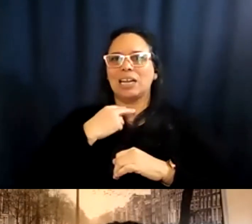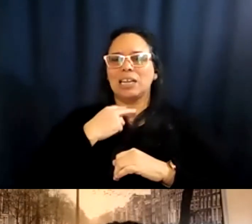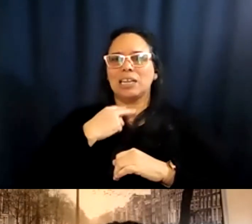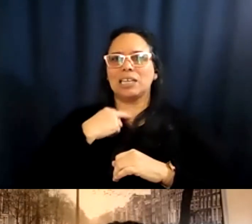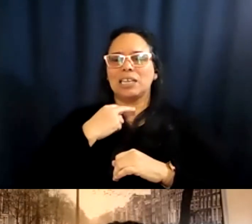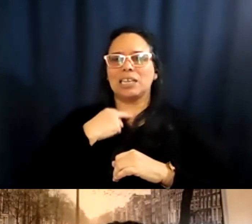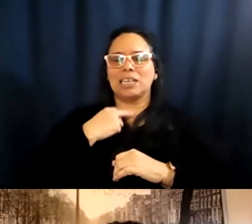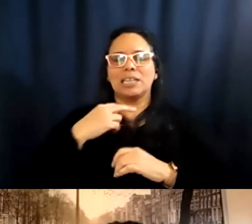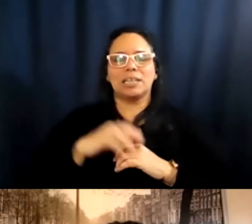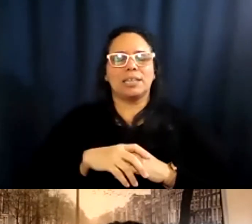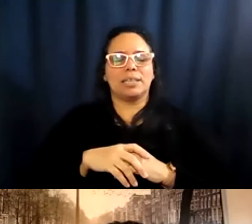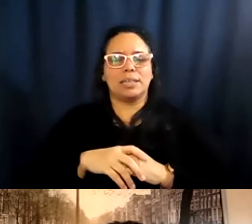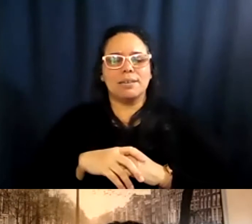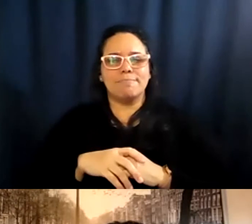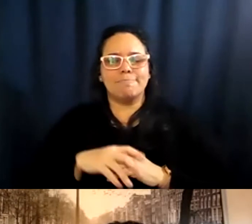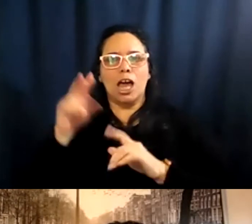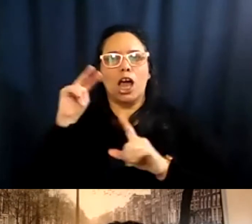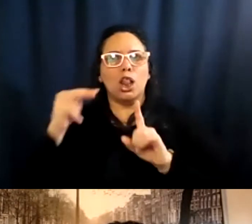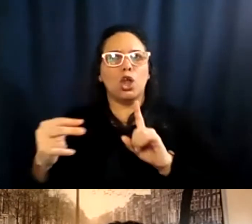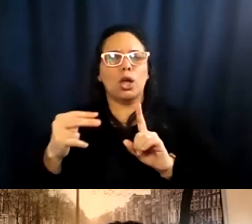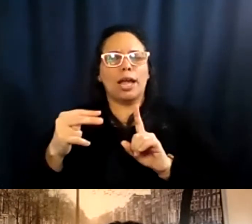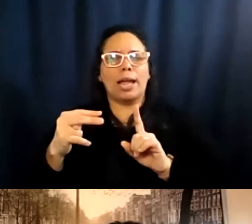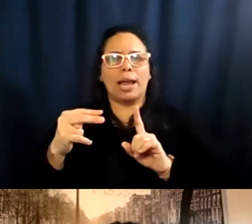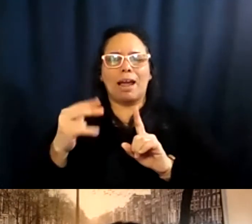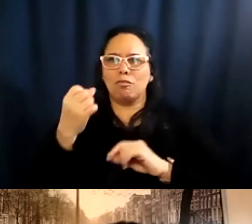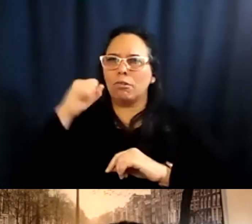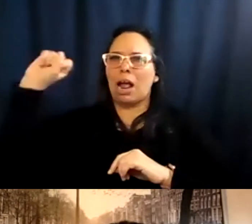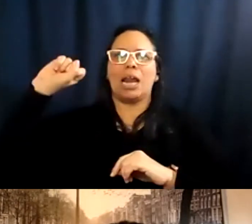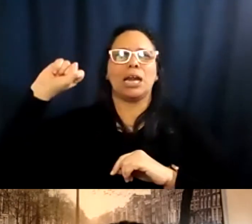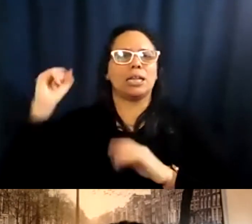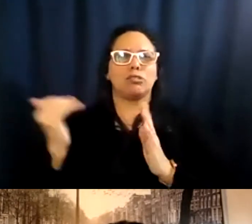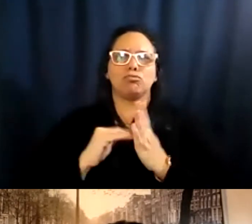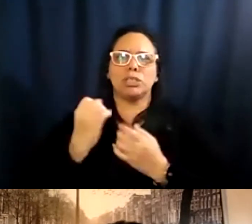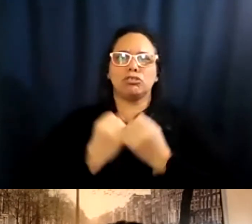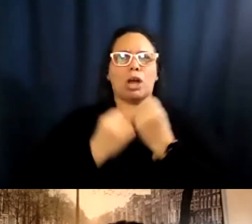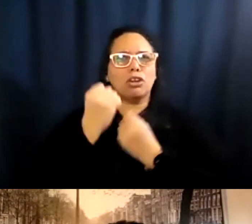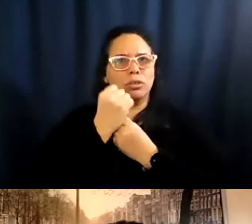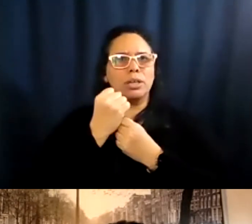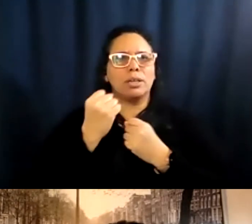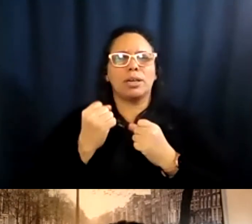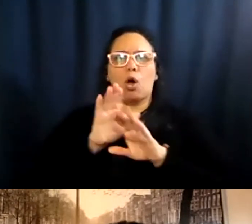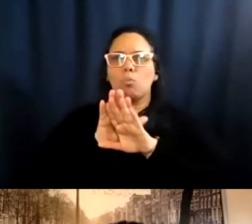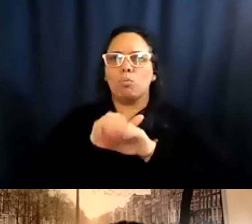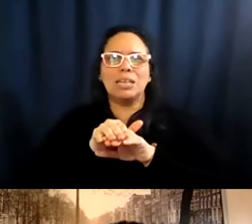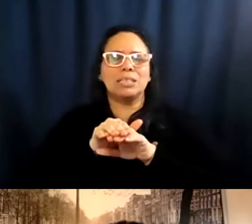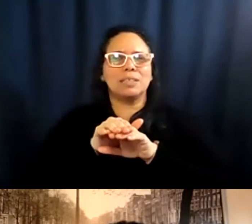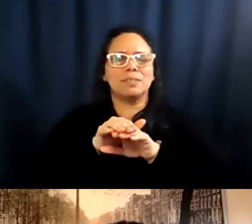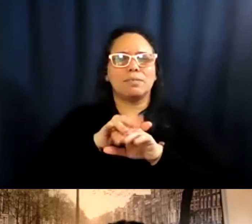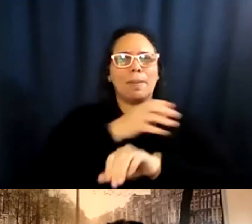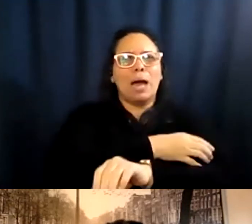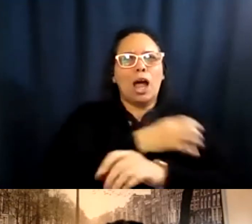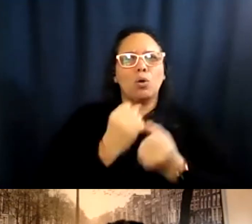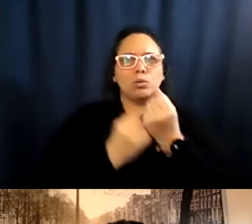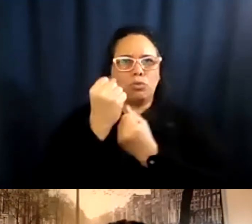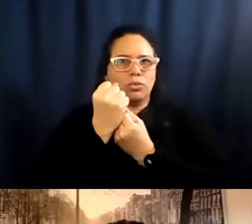like, looking at radically restructuring our power, oppressive power structures, is what we really need to